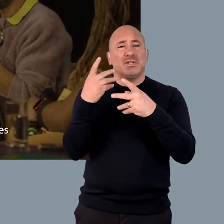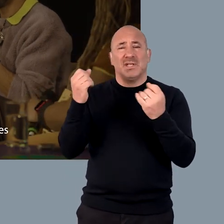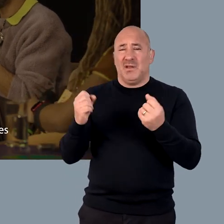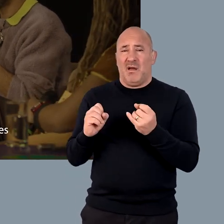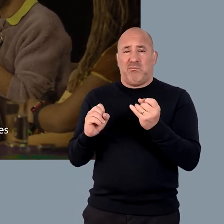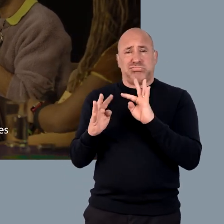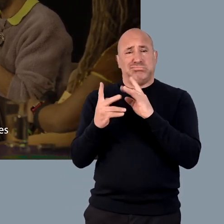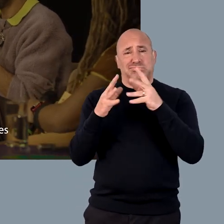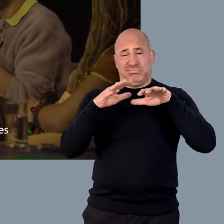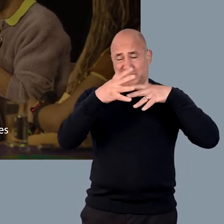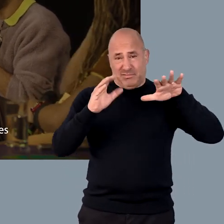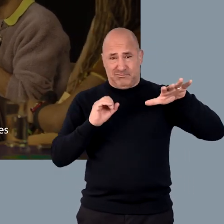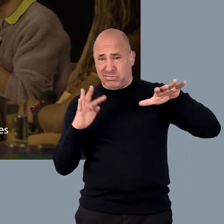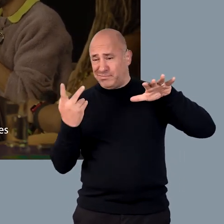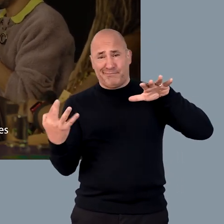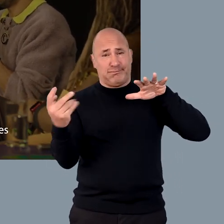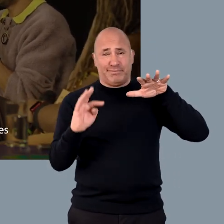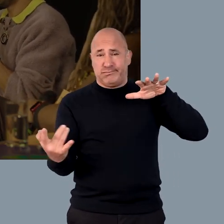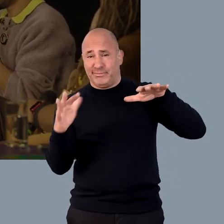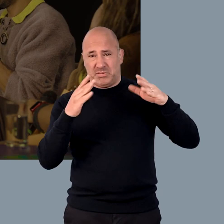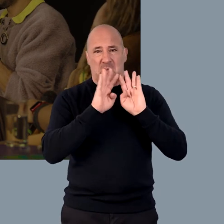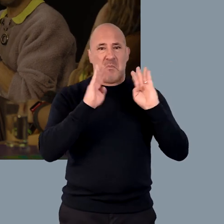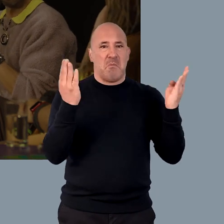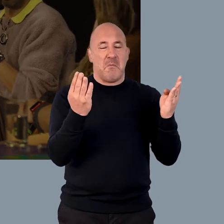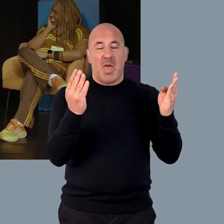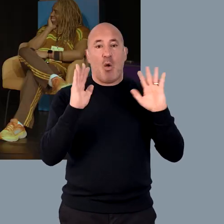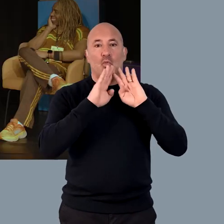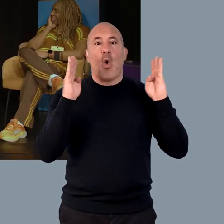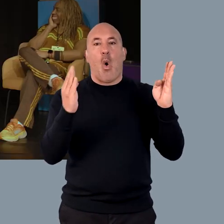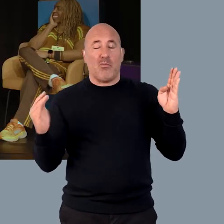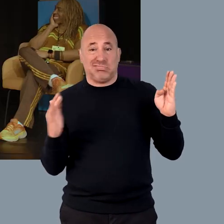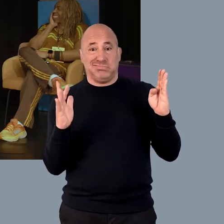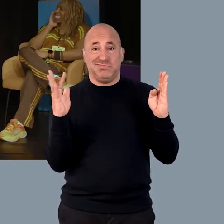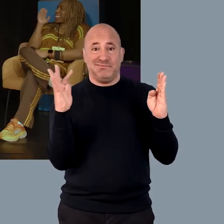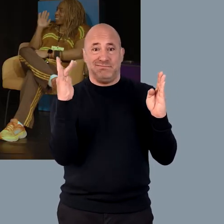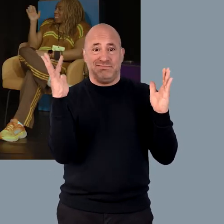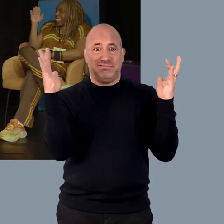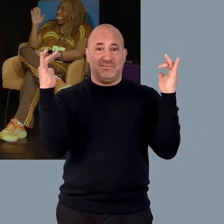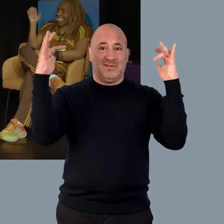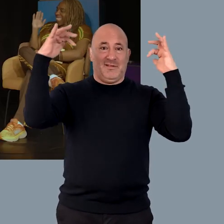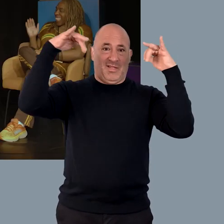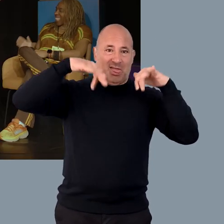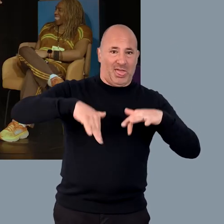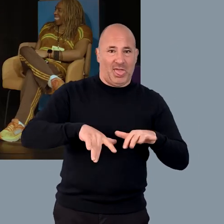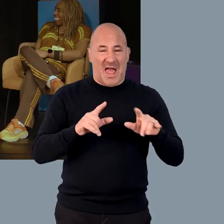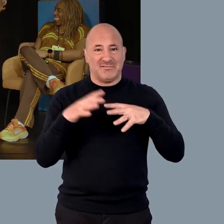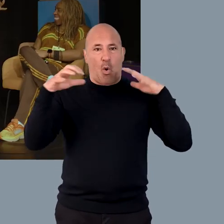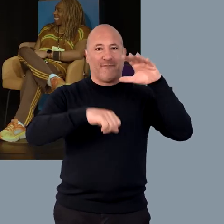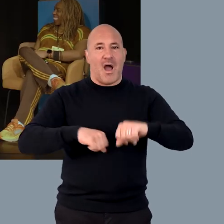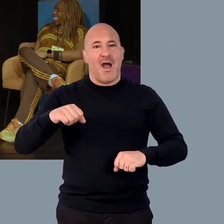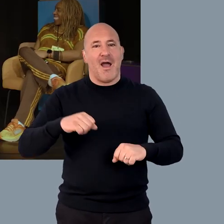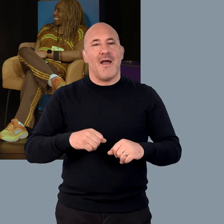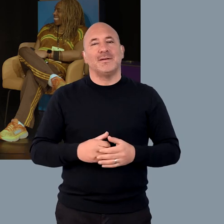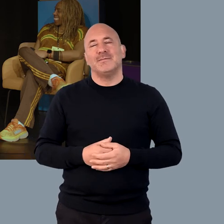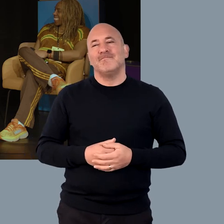The opportunities that the wildflowers have Who are out on the out on the fringes growing up in the cracks